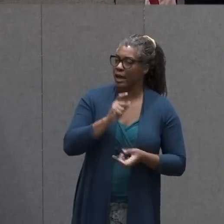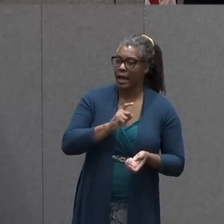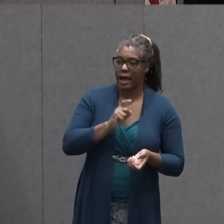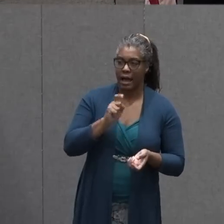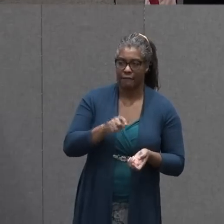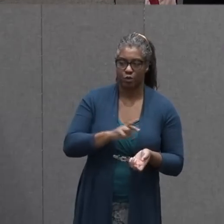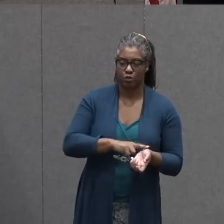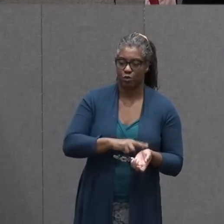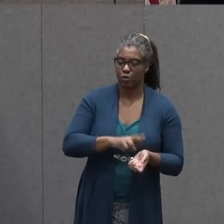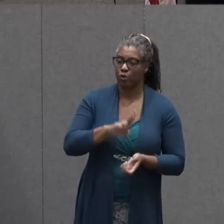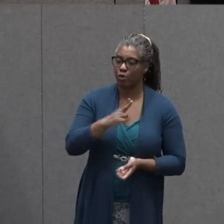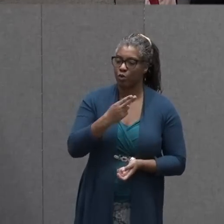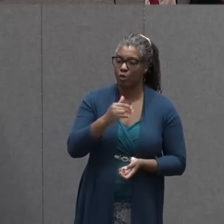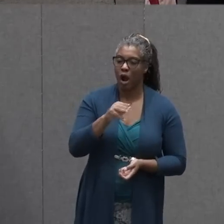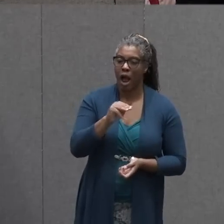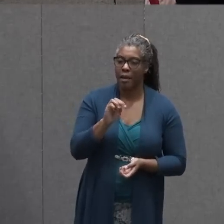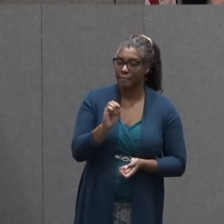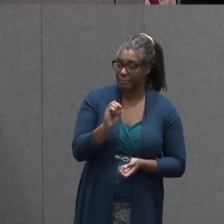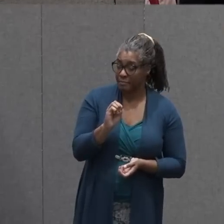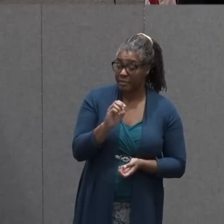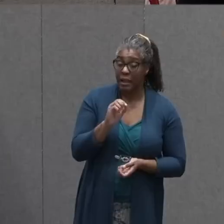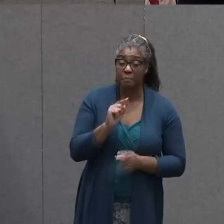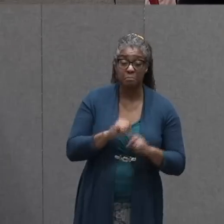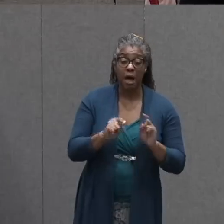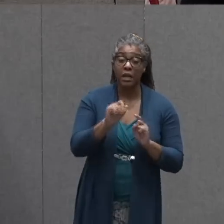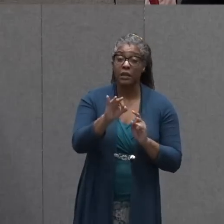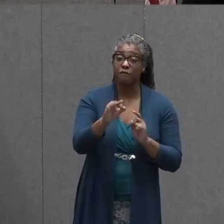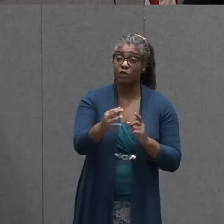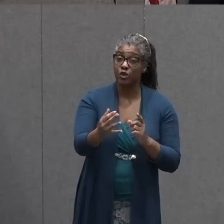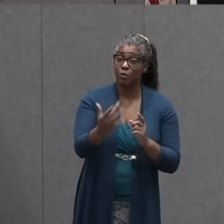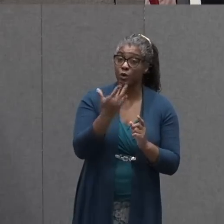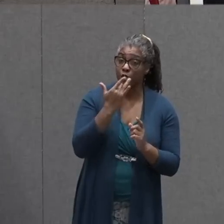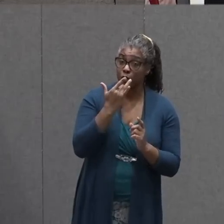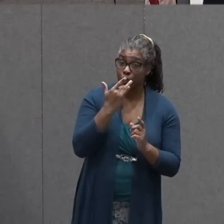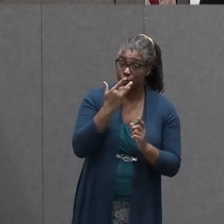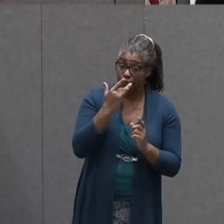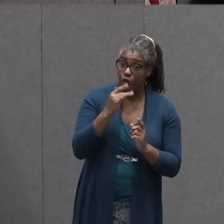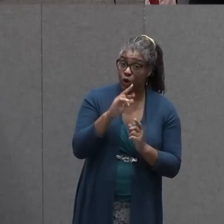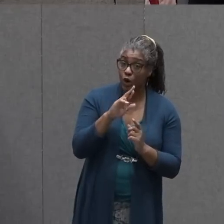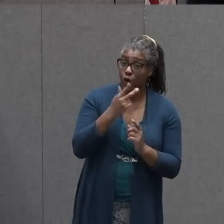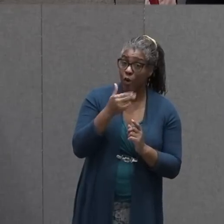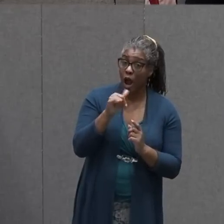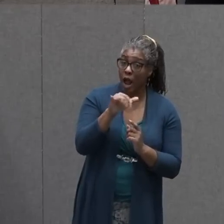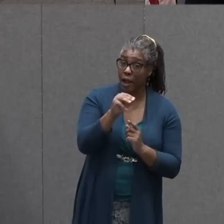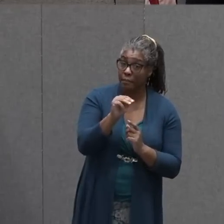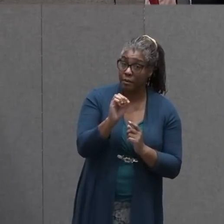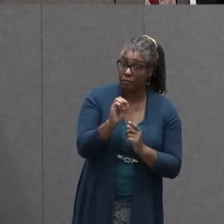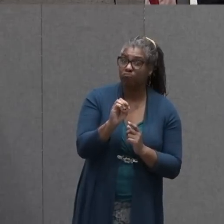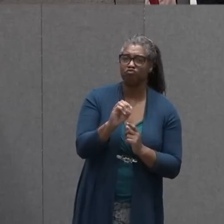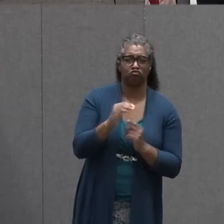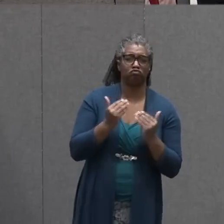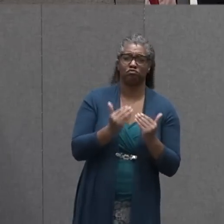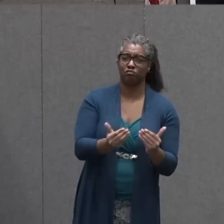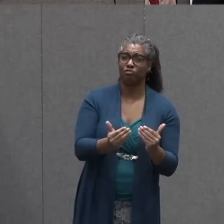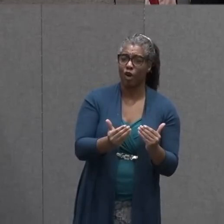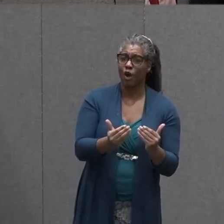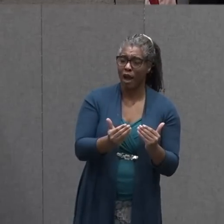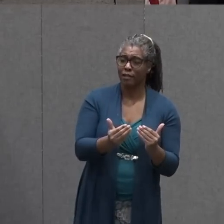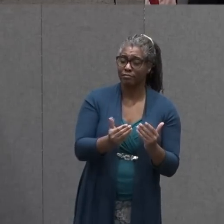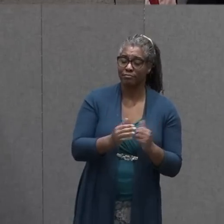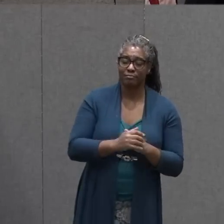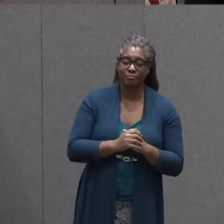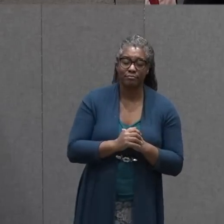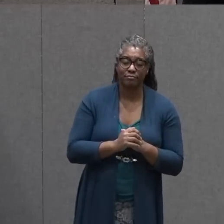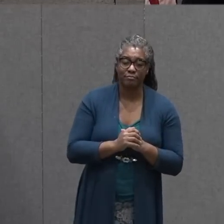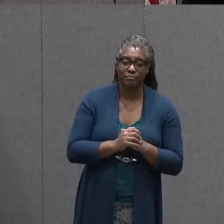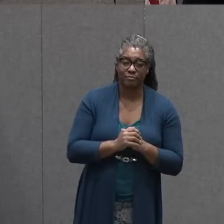you want them to rhyme, by all means, go out and make some rhymes. While I was coming over